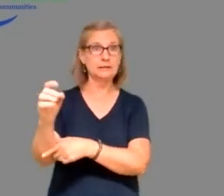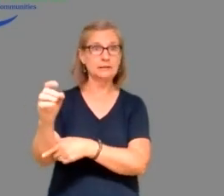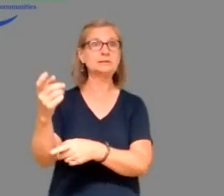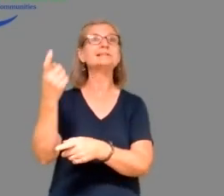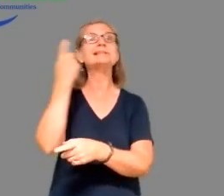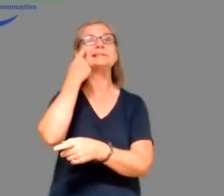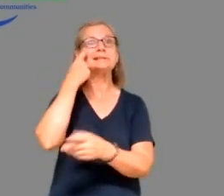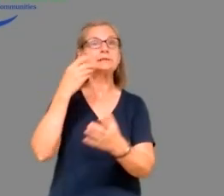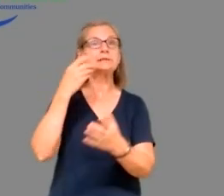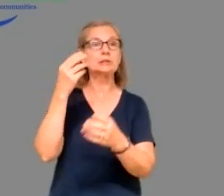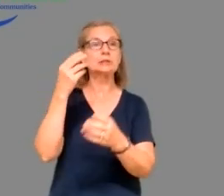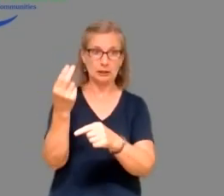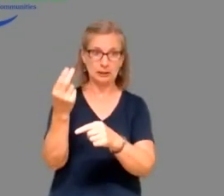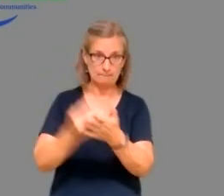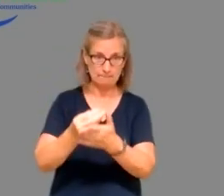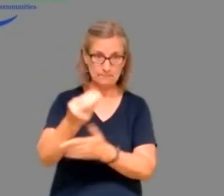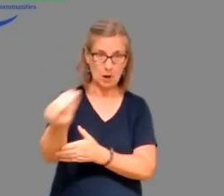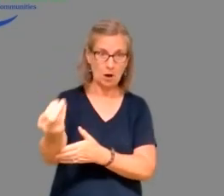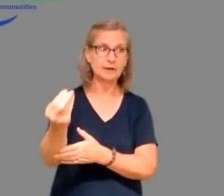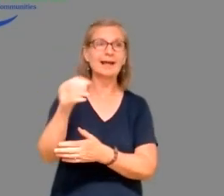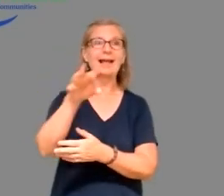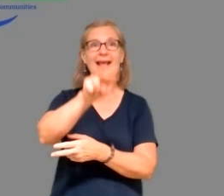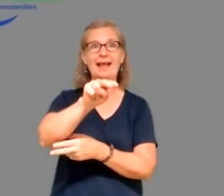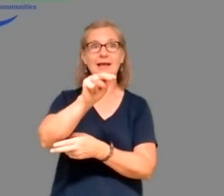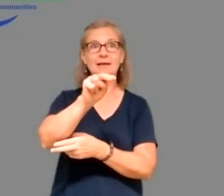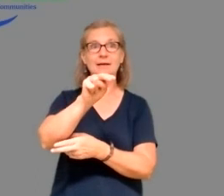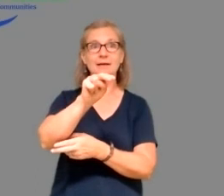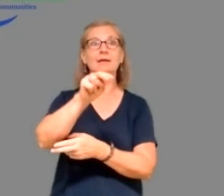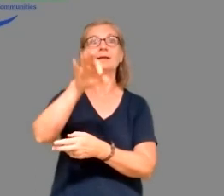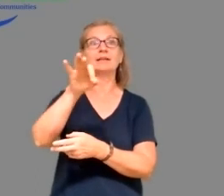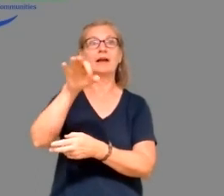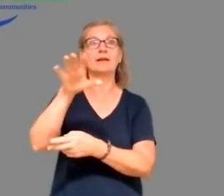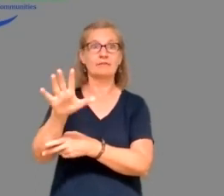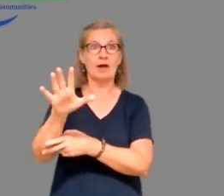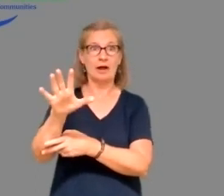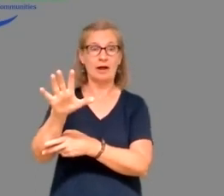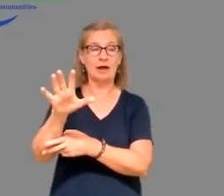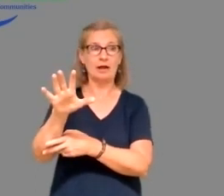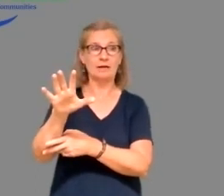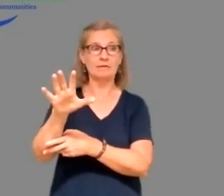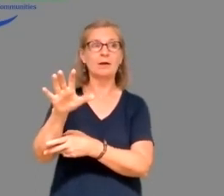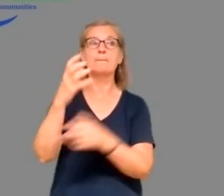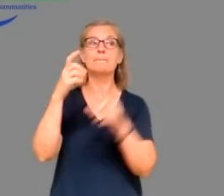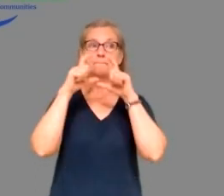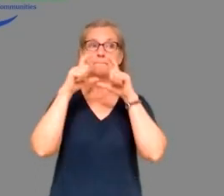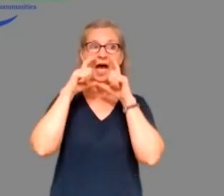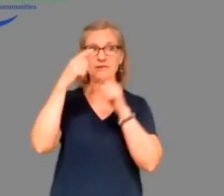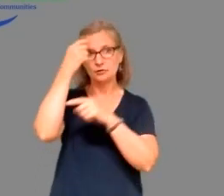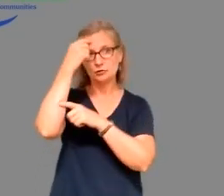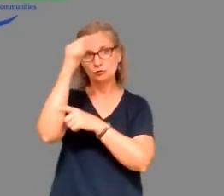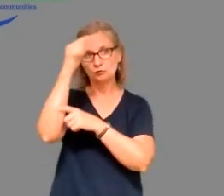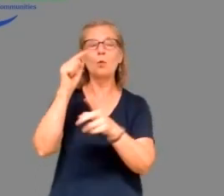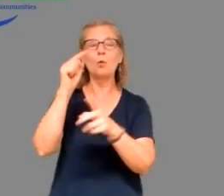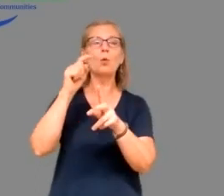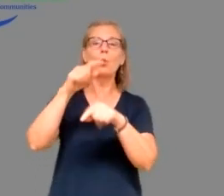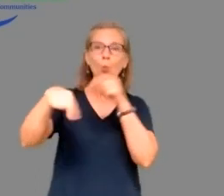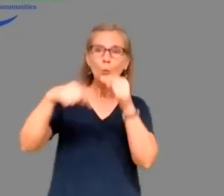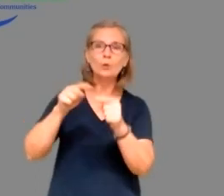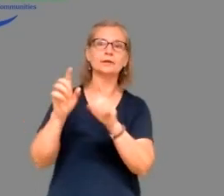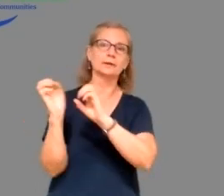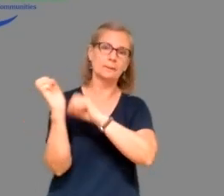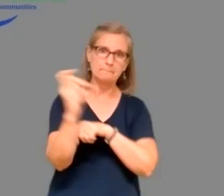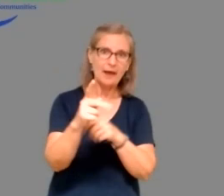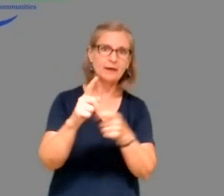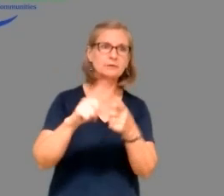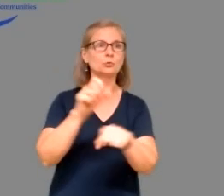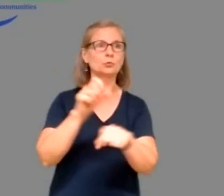for use when we slowly return to the office. Are these masks reusable? Do you have any guidance you can share about these